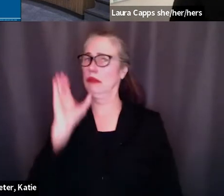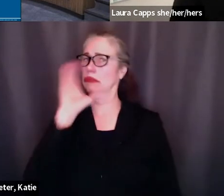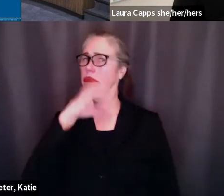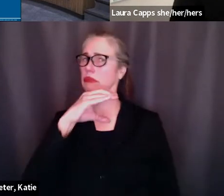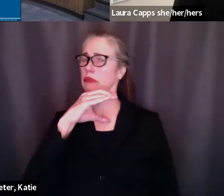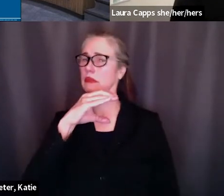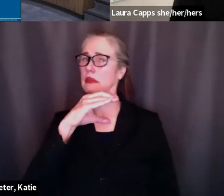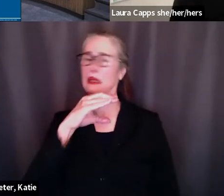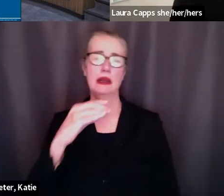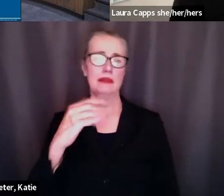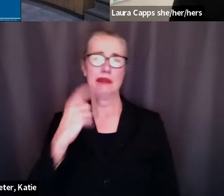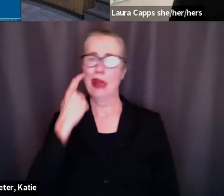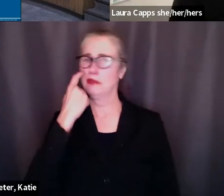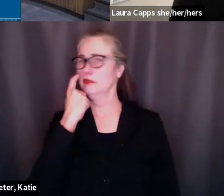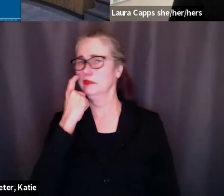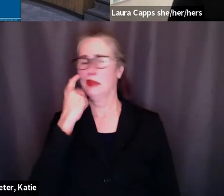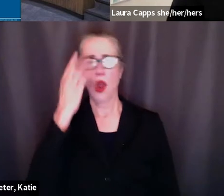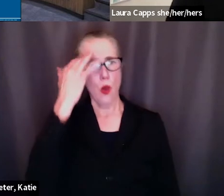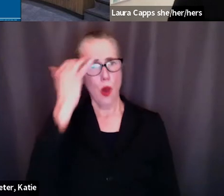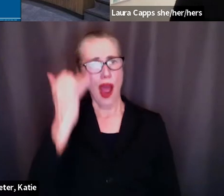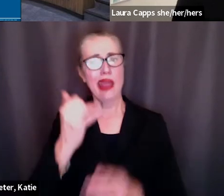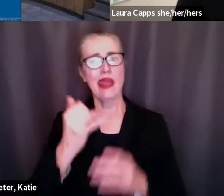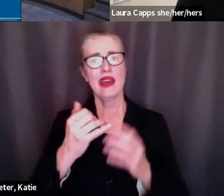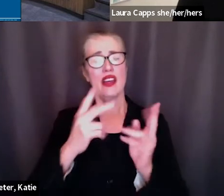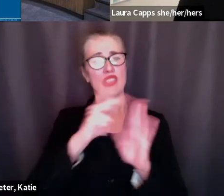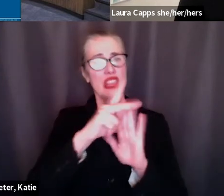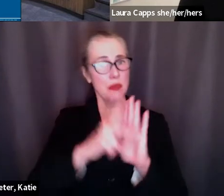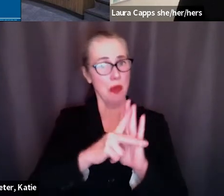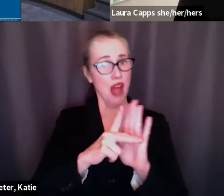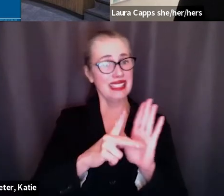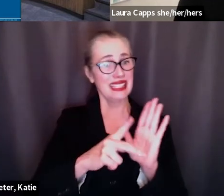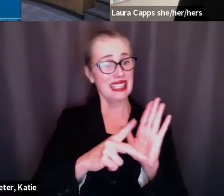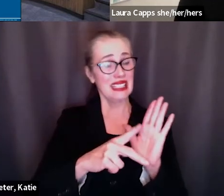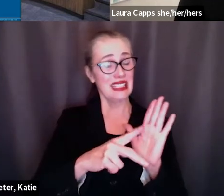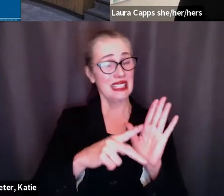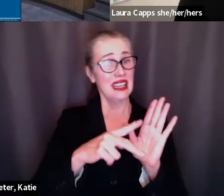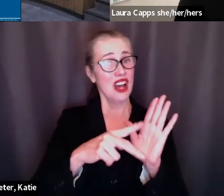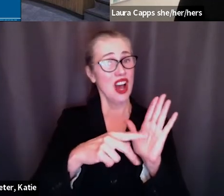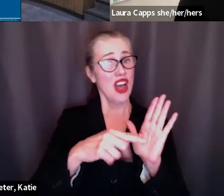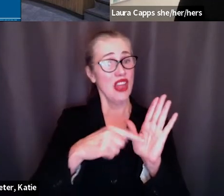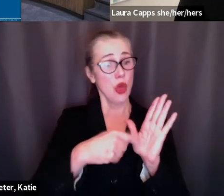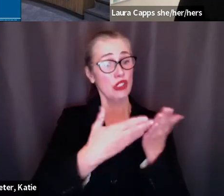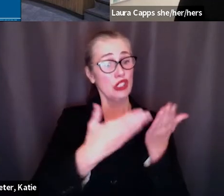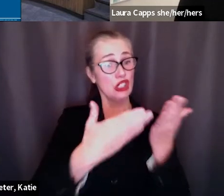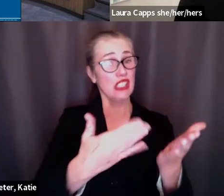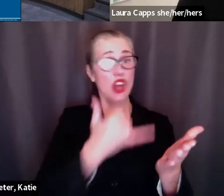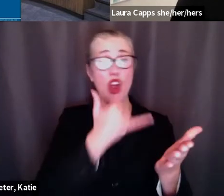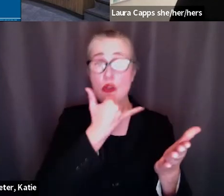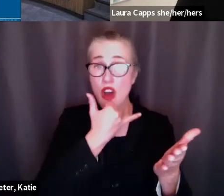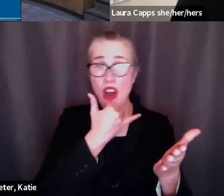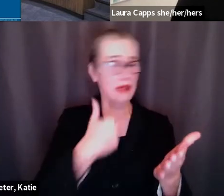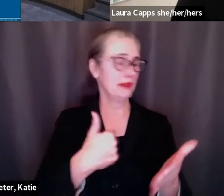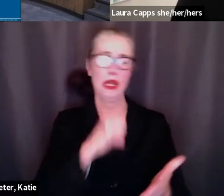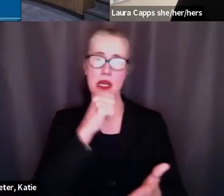have already explained why the policy suggestions in the memo are wrong it's not my job thank you